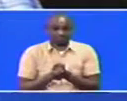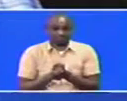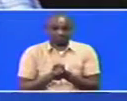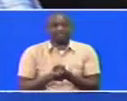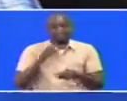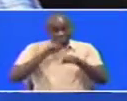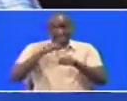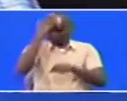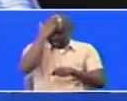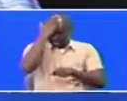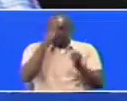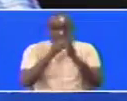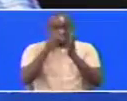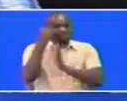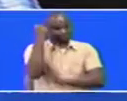Come Monday 5th,